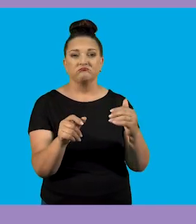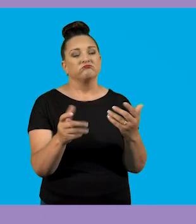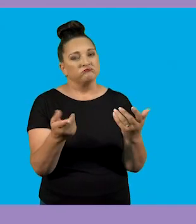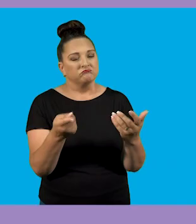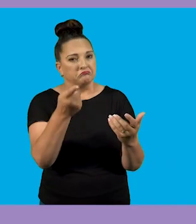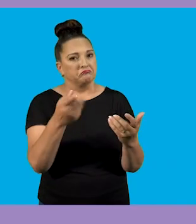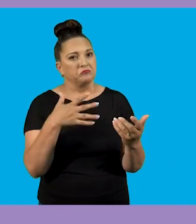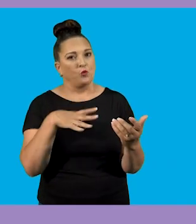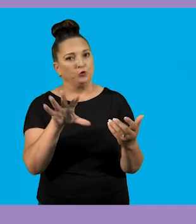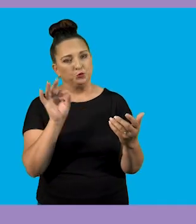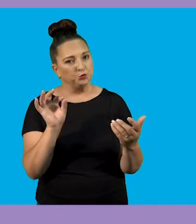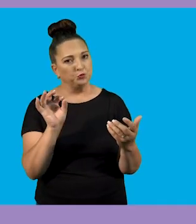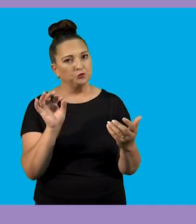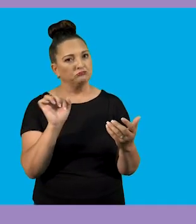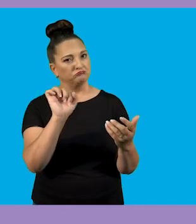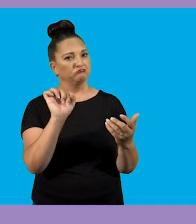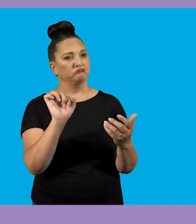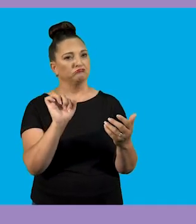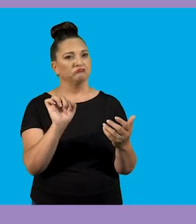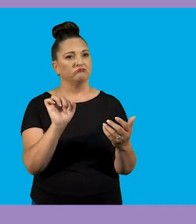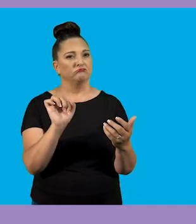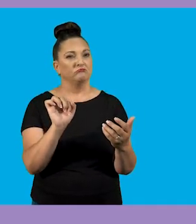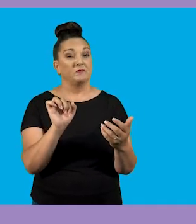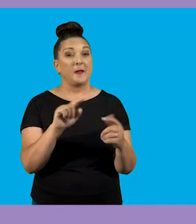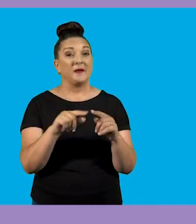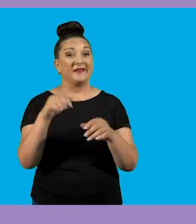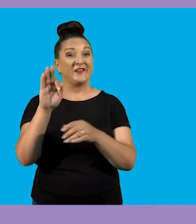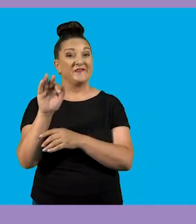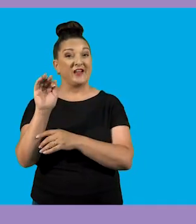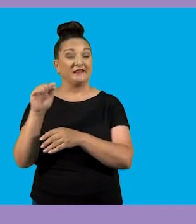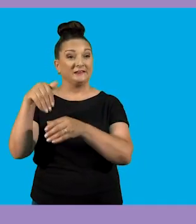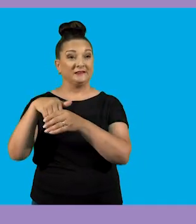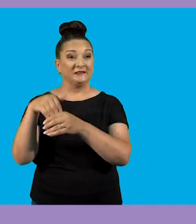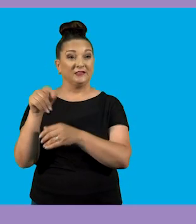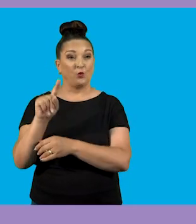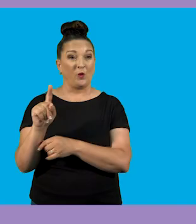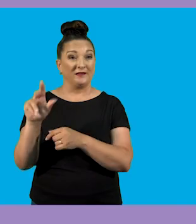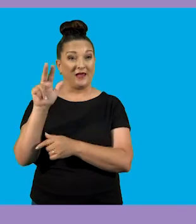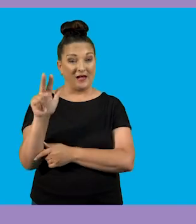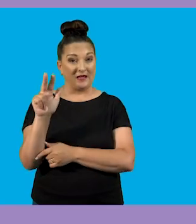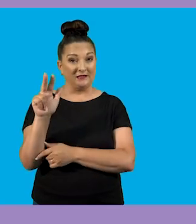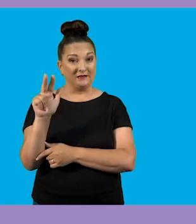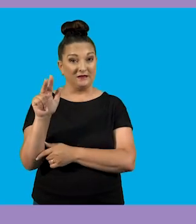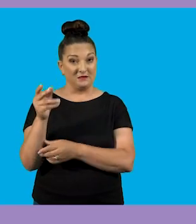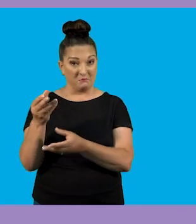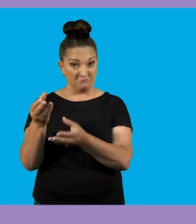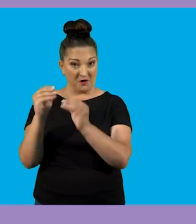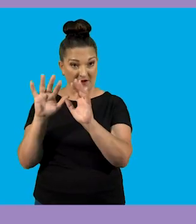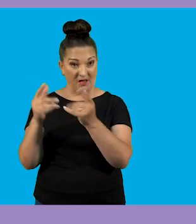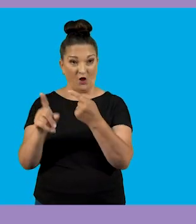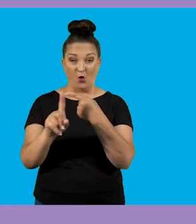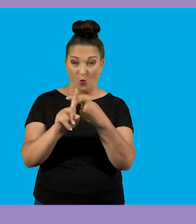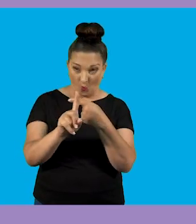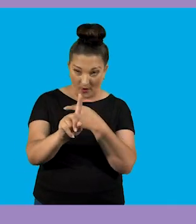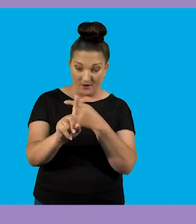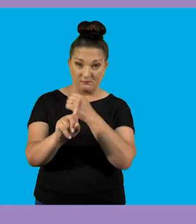method that you want, you can use. Let's look at the factors of 8. Now, to get a positive 8, we have 1 multiplied by 8,